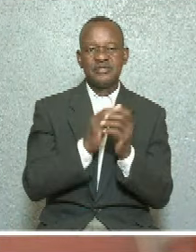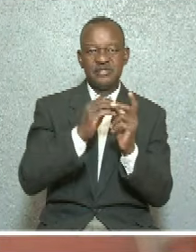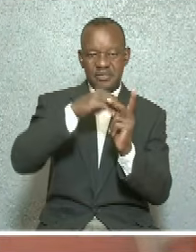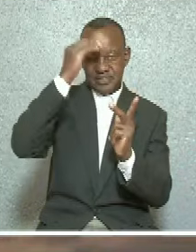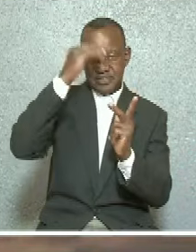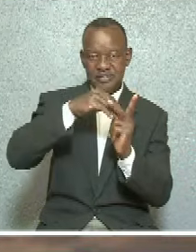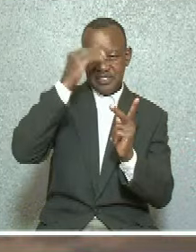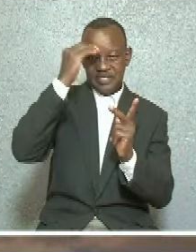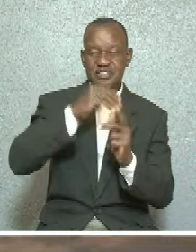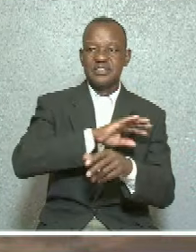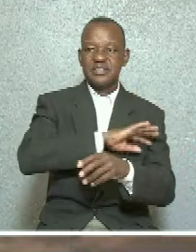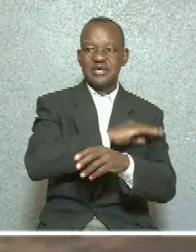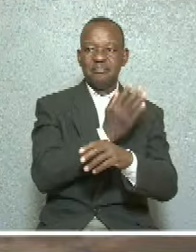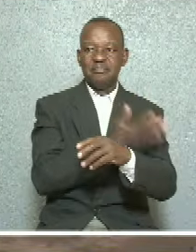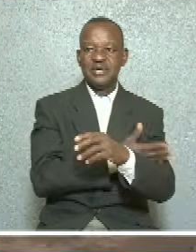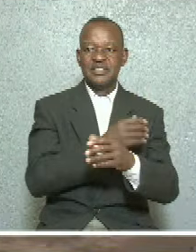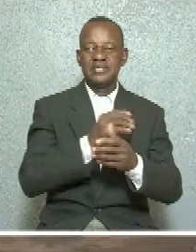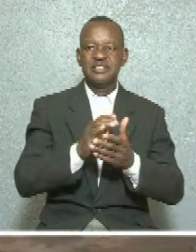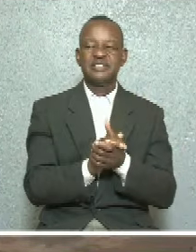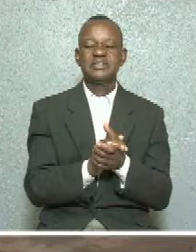Pay is?